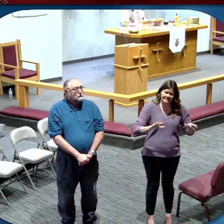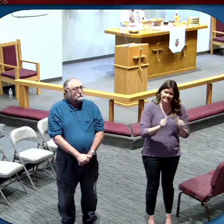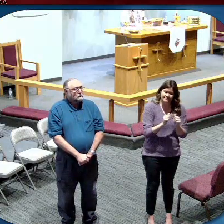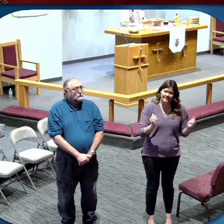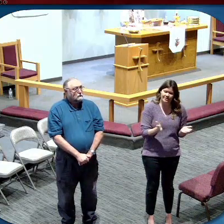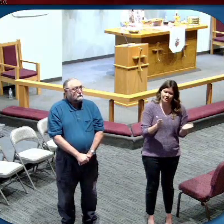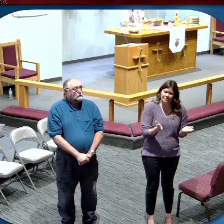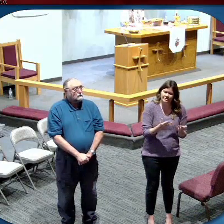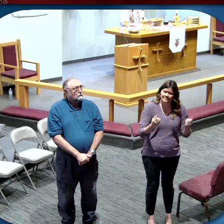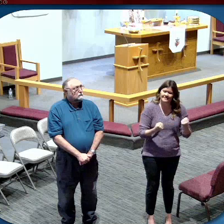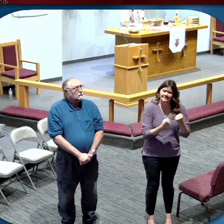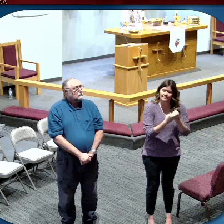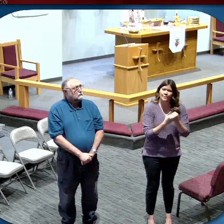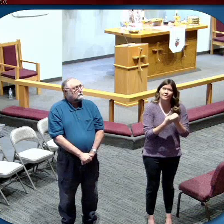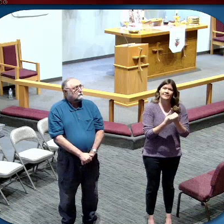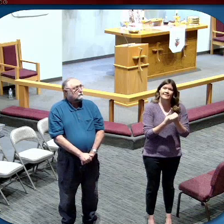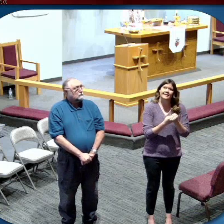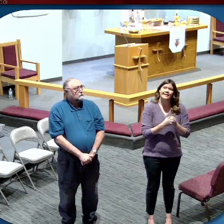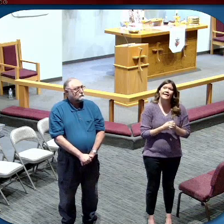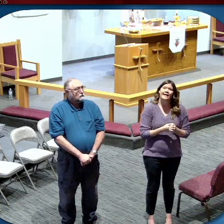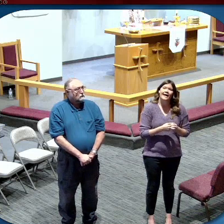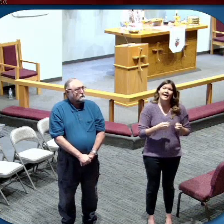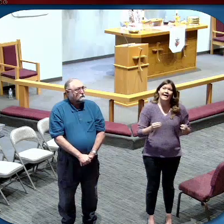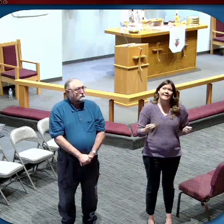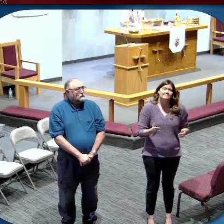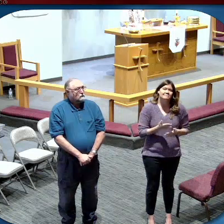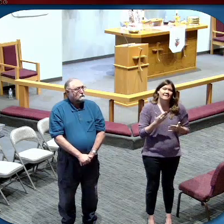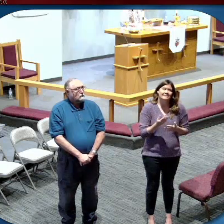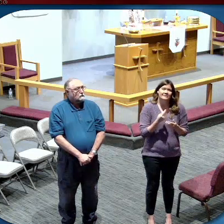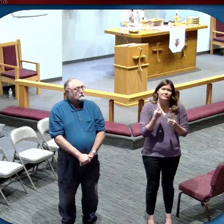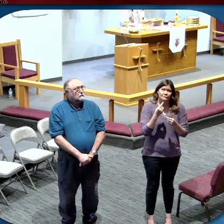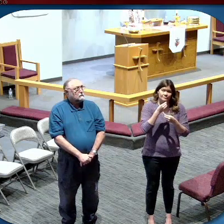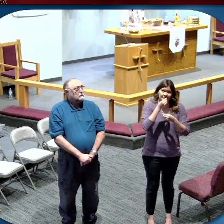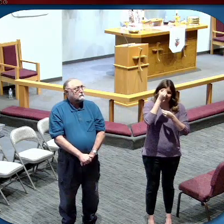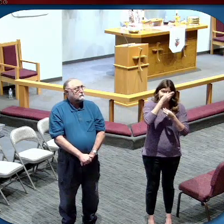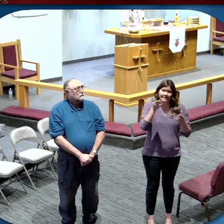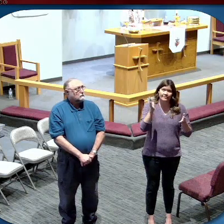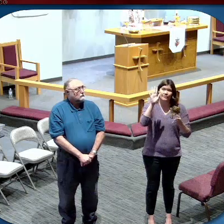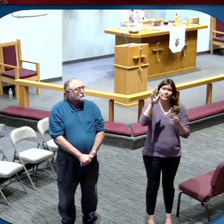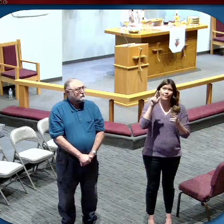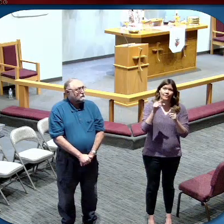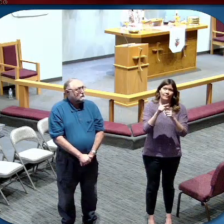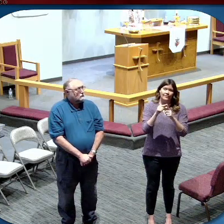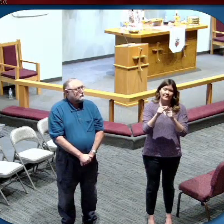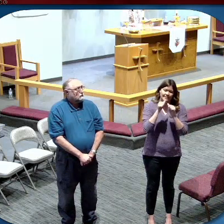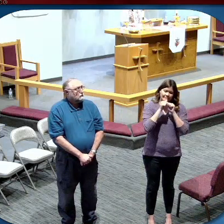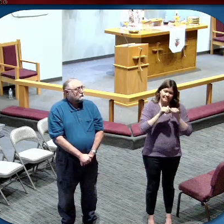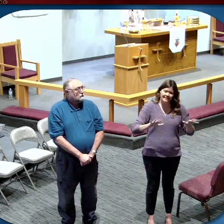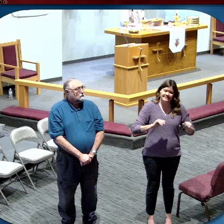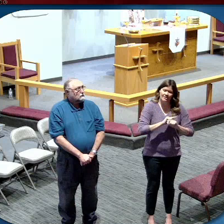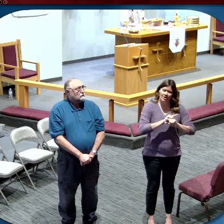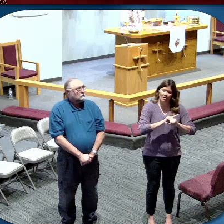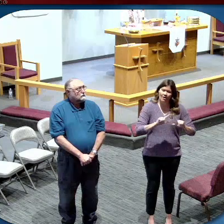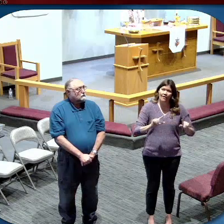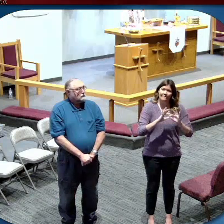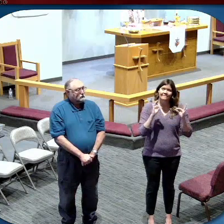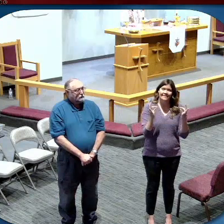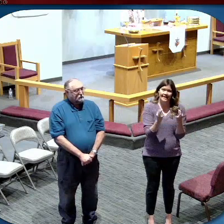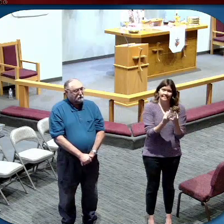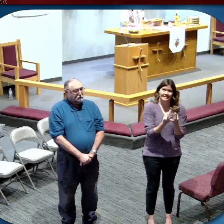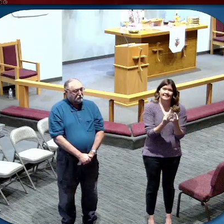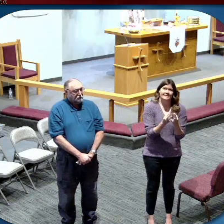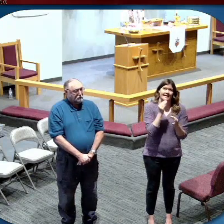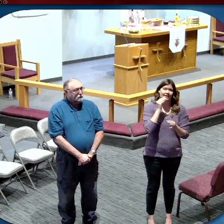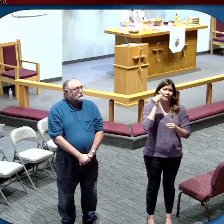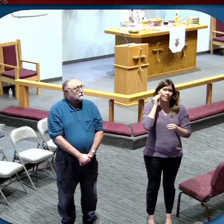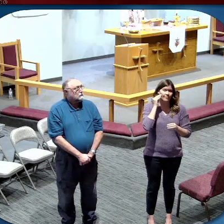support, service, and zeal for growing and sharing your word. Bless all families and homes, that parents and